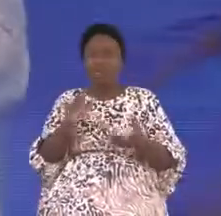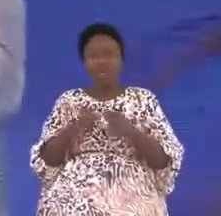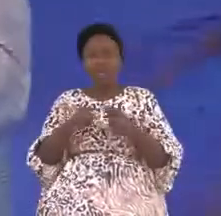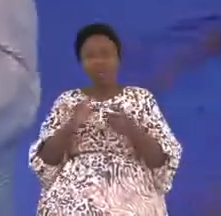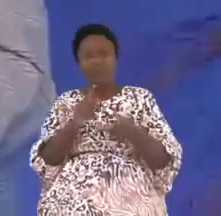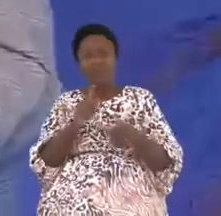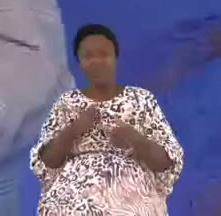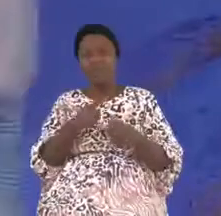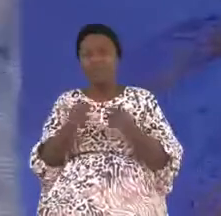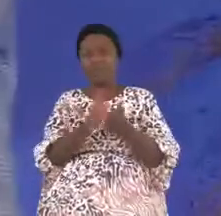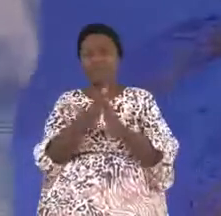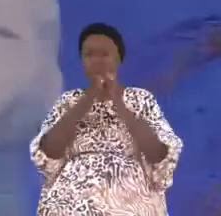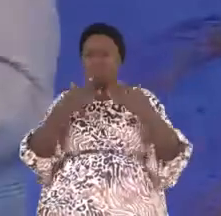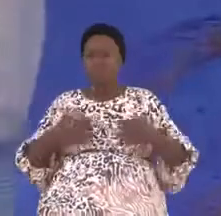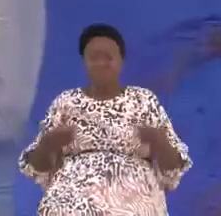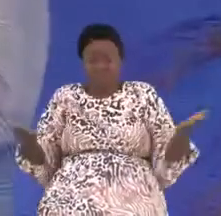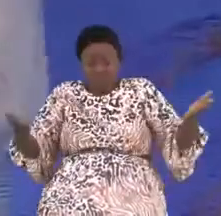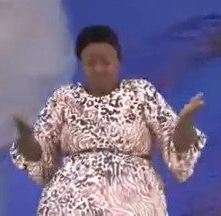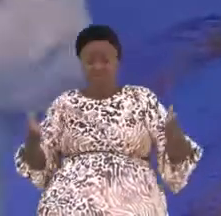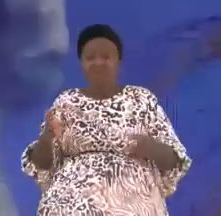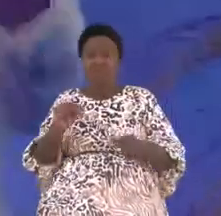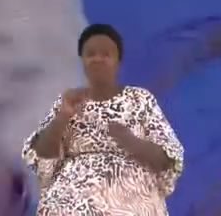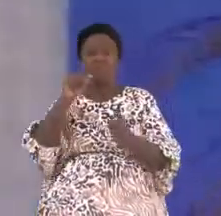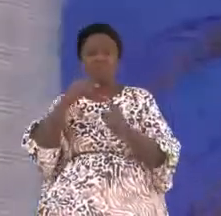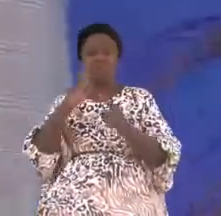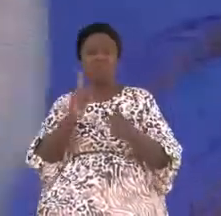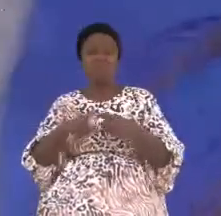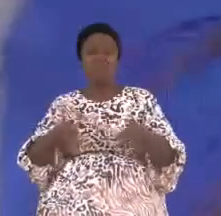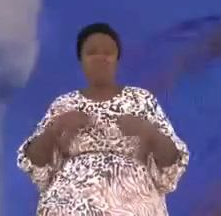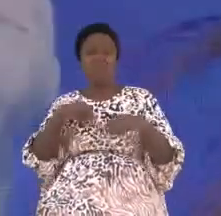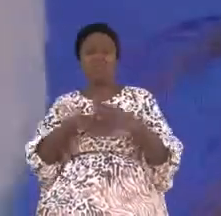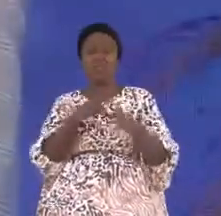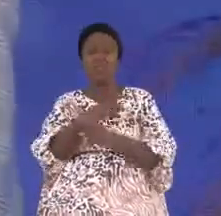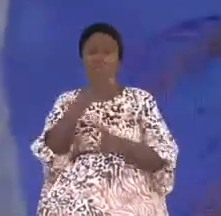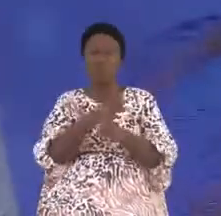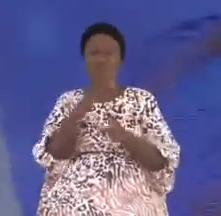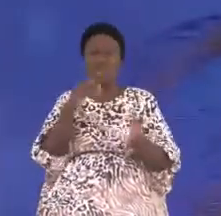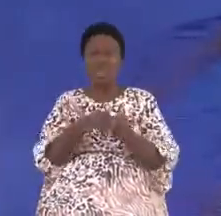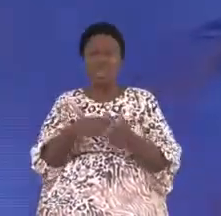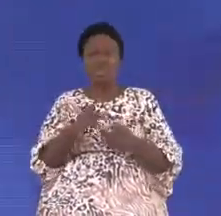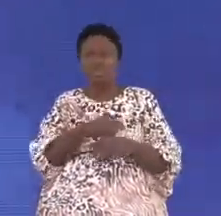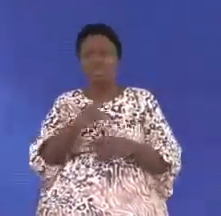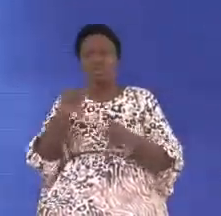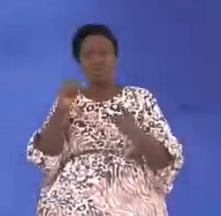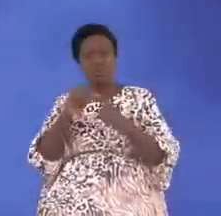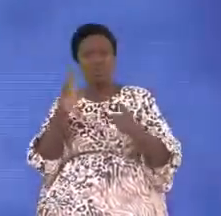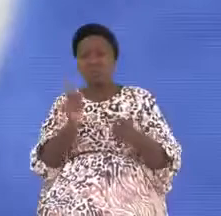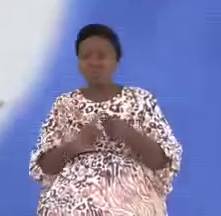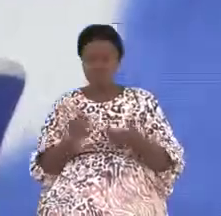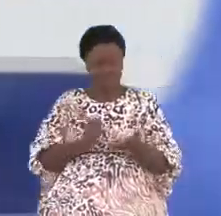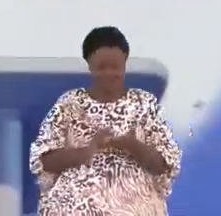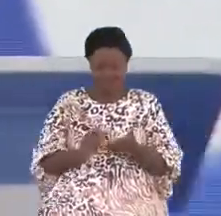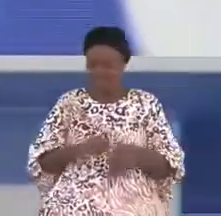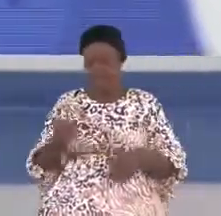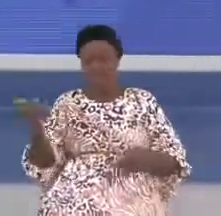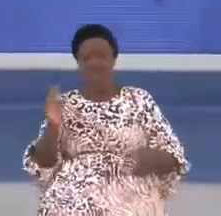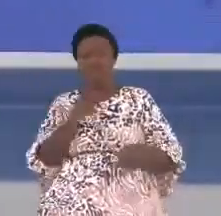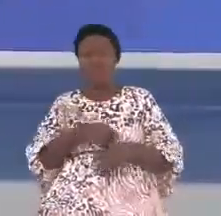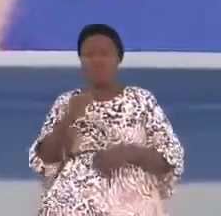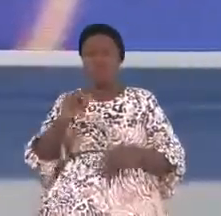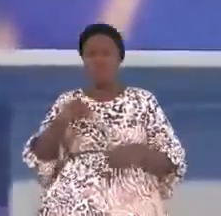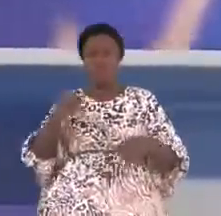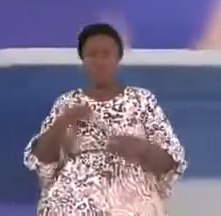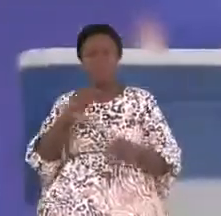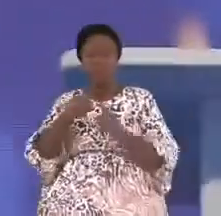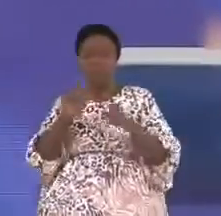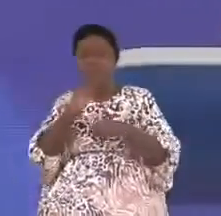point living a good life there's no point saying the right thing there is no point being affectionate there is